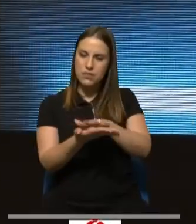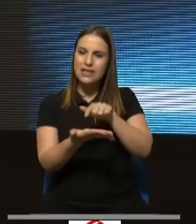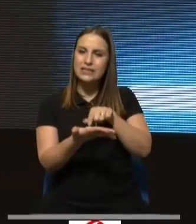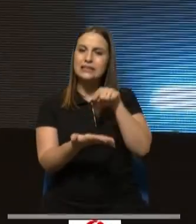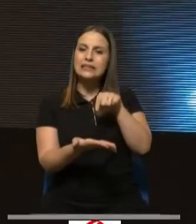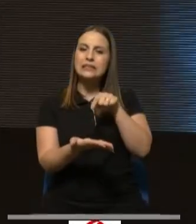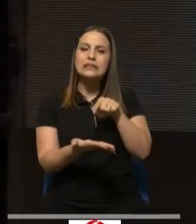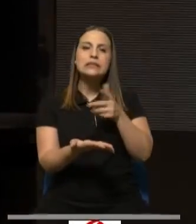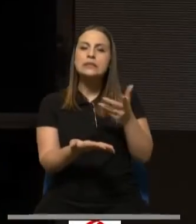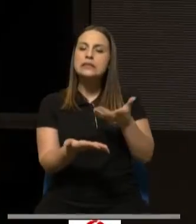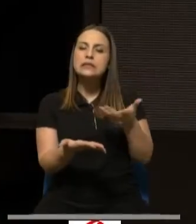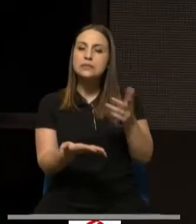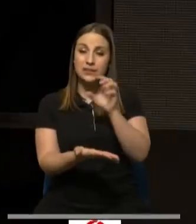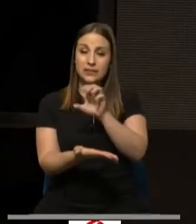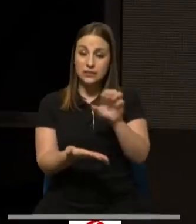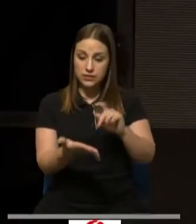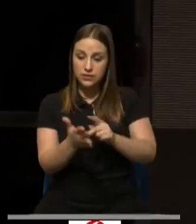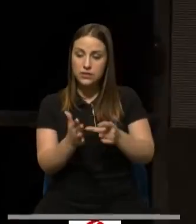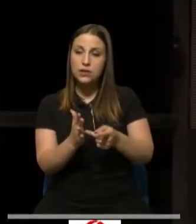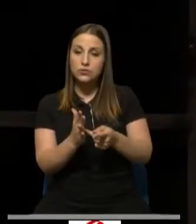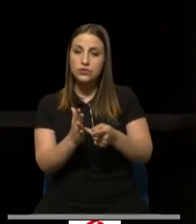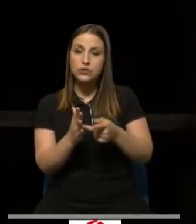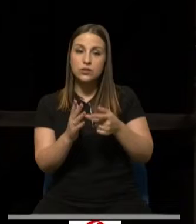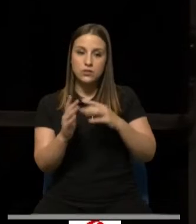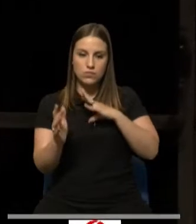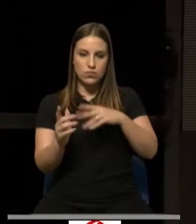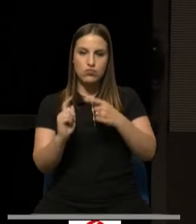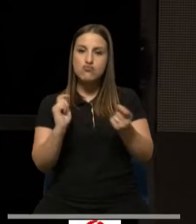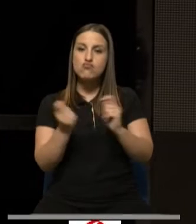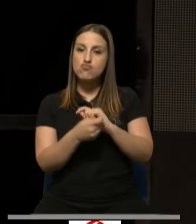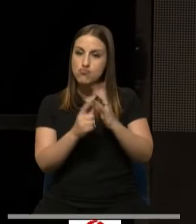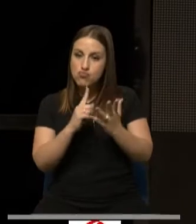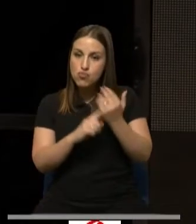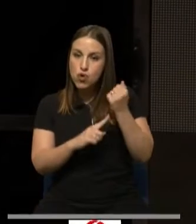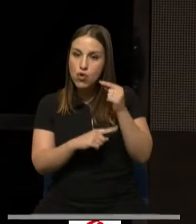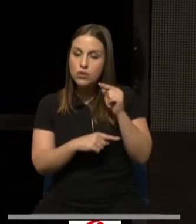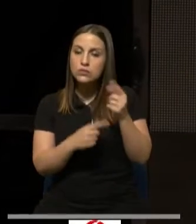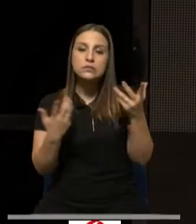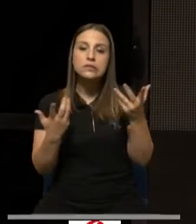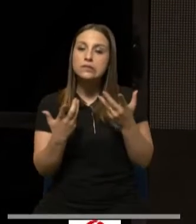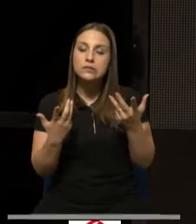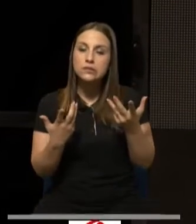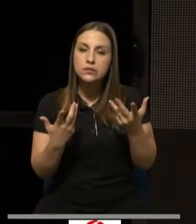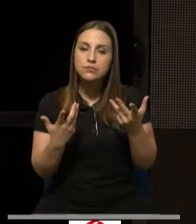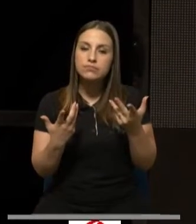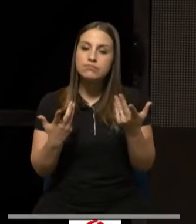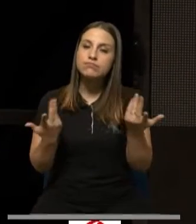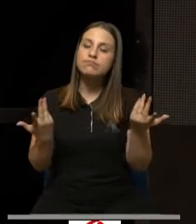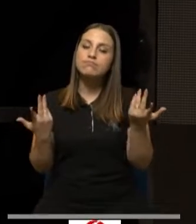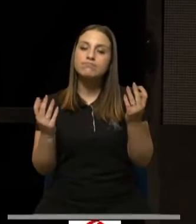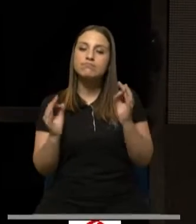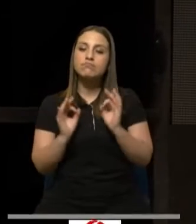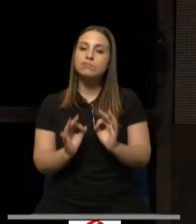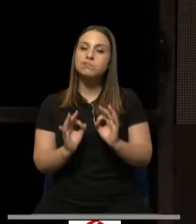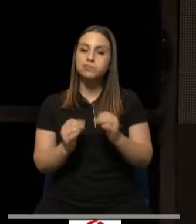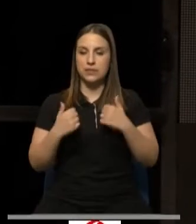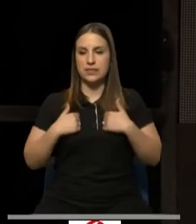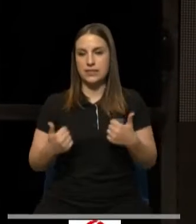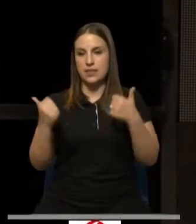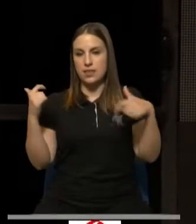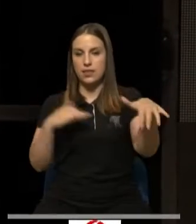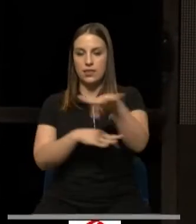And the basis for science and technology, that is to be able to change the world, it is done